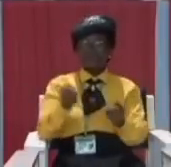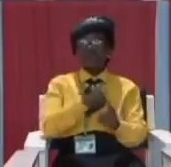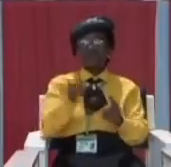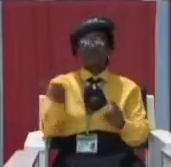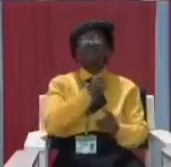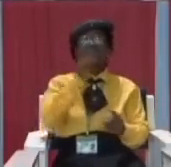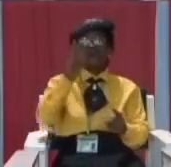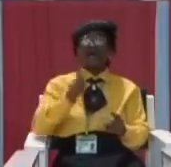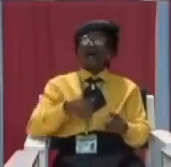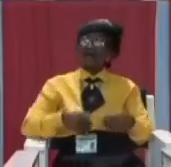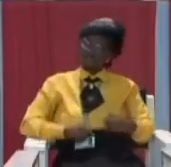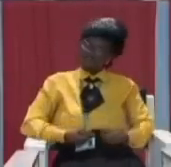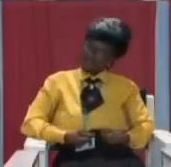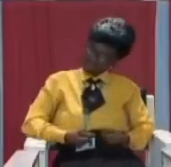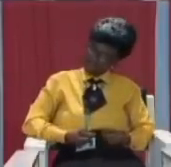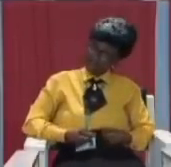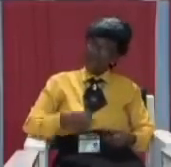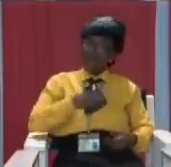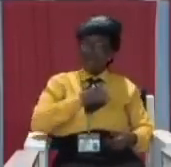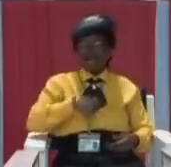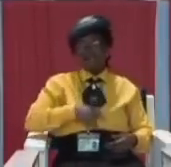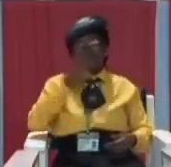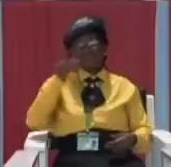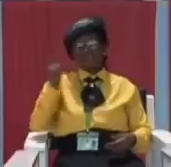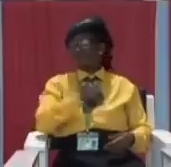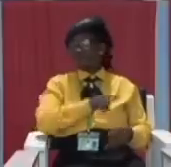you feel you could not continue.